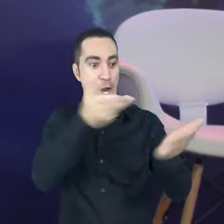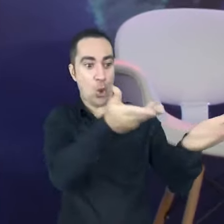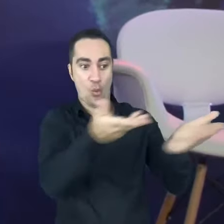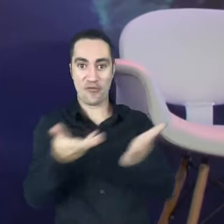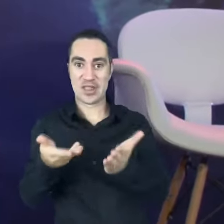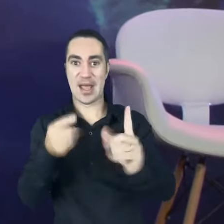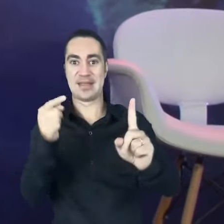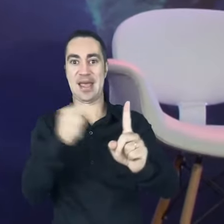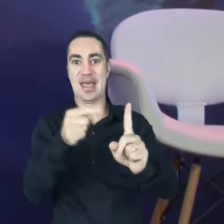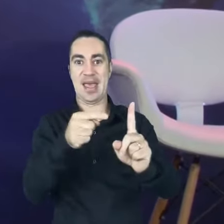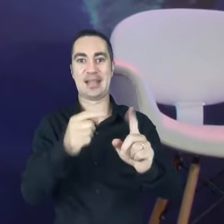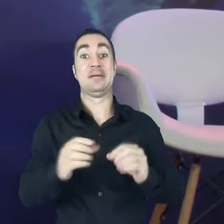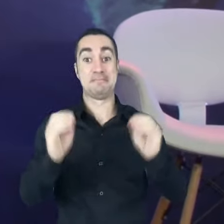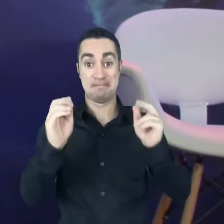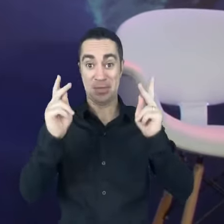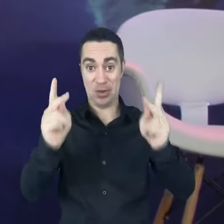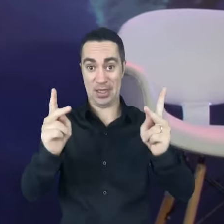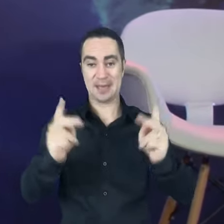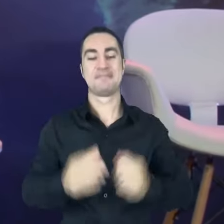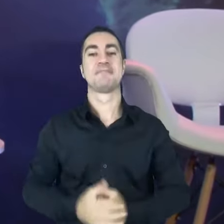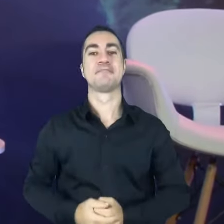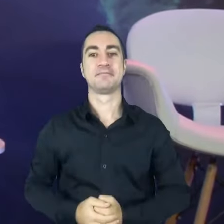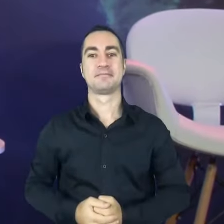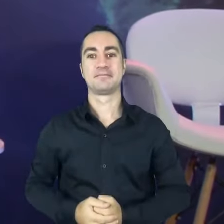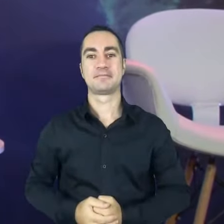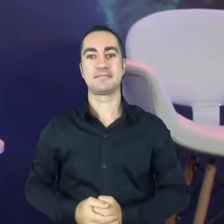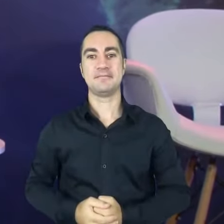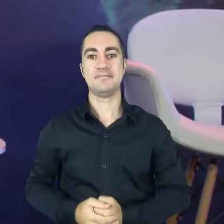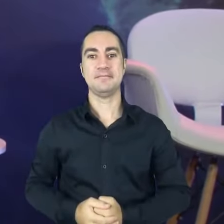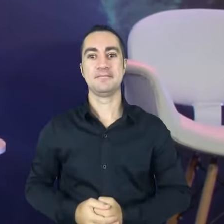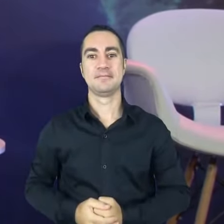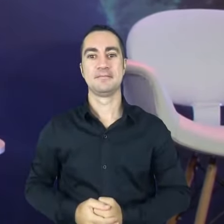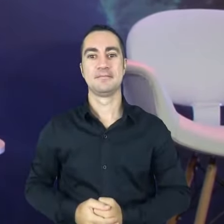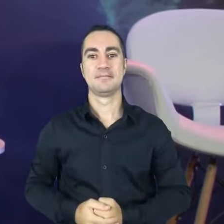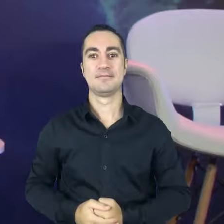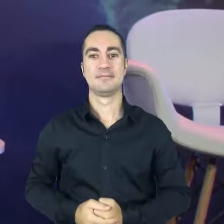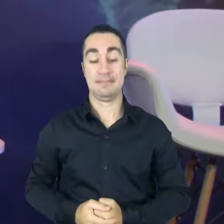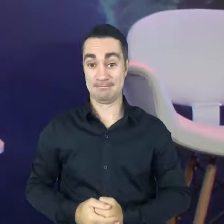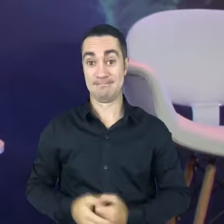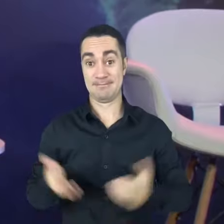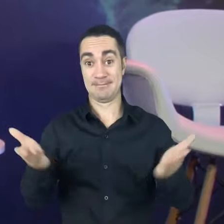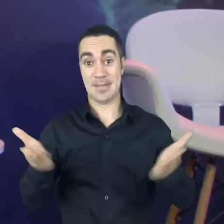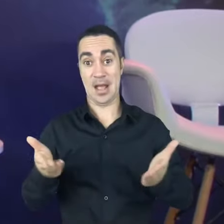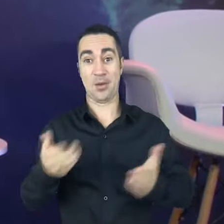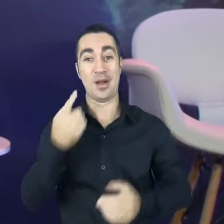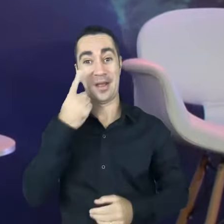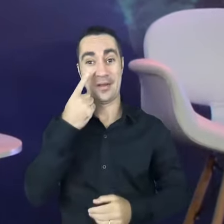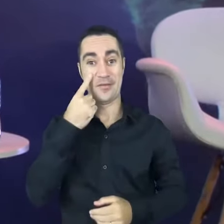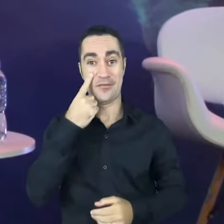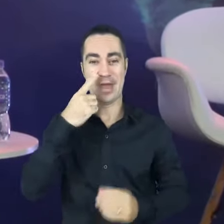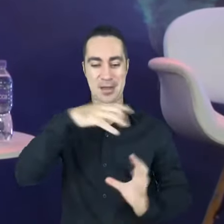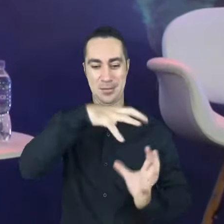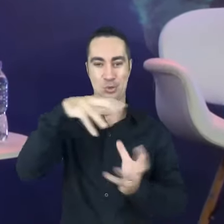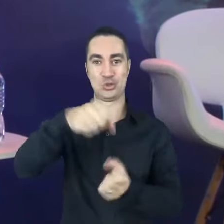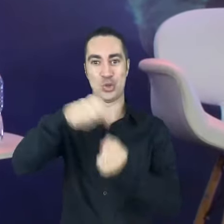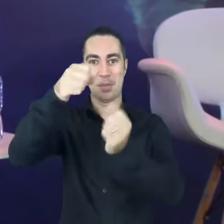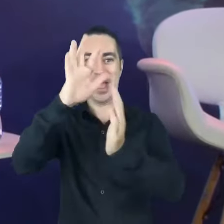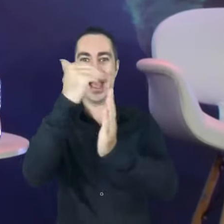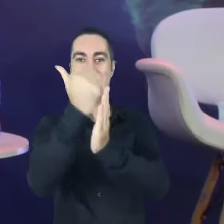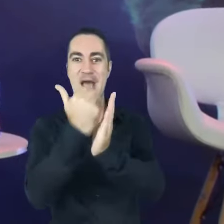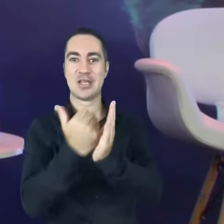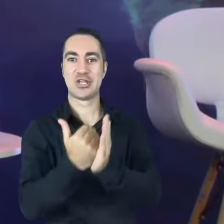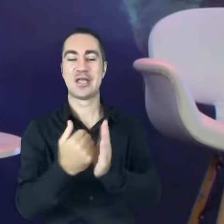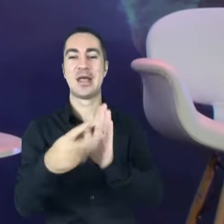Ok? Então vamos lá. No matter where you look on the sustainability agenda, the ongoing debate